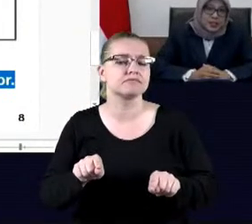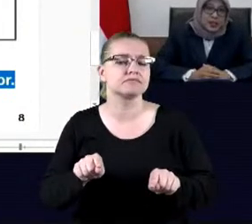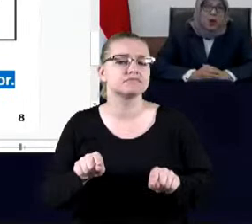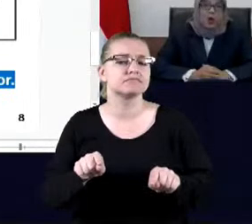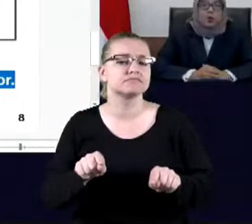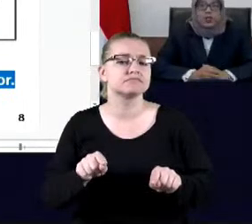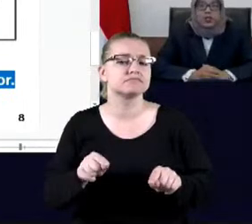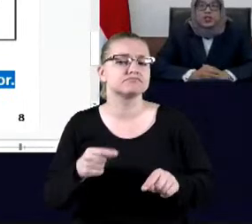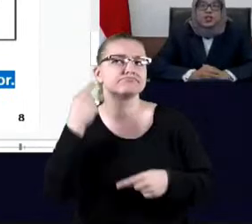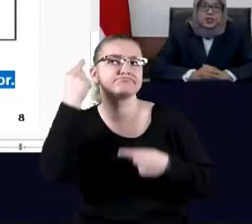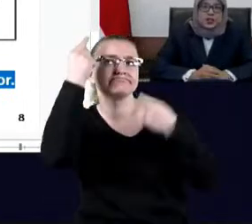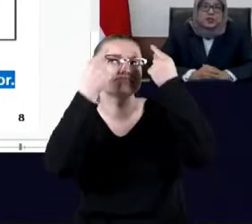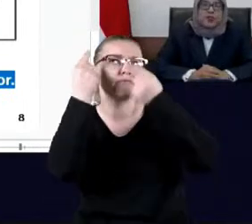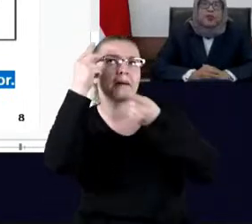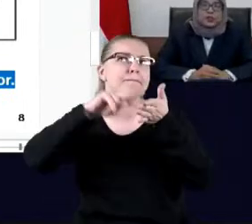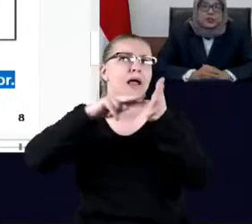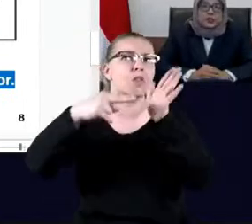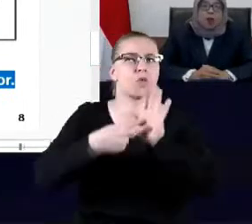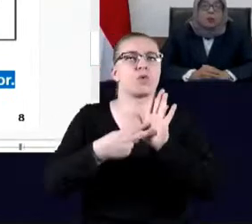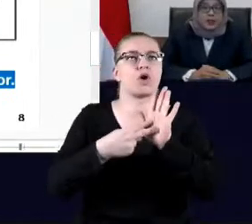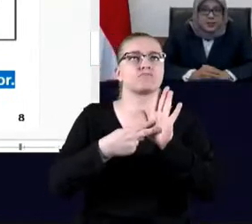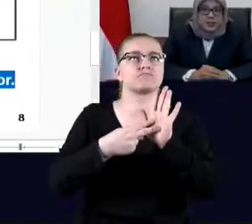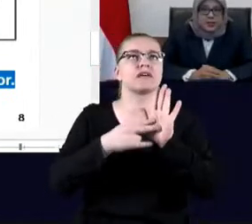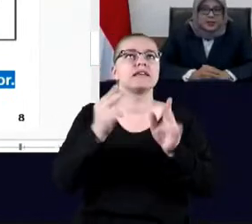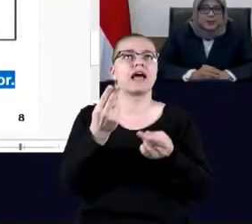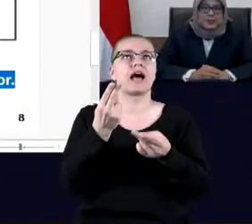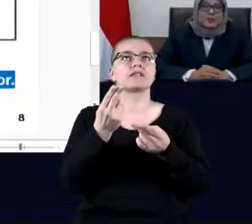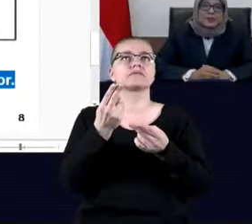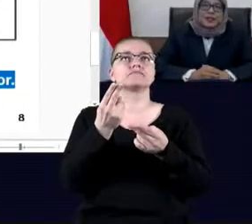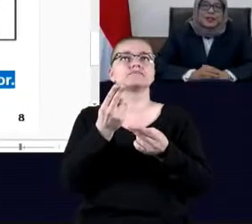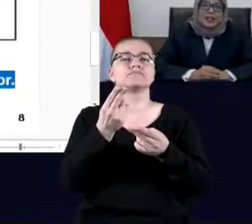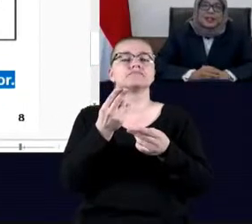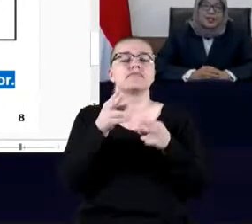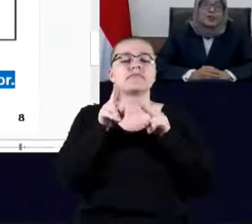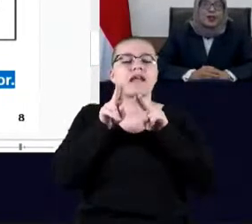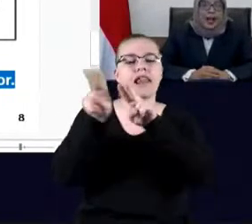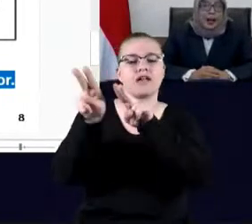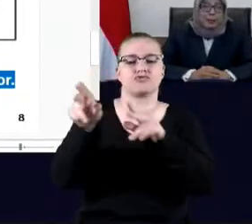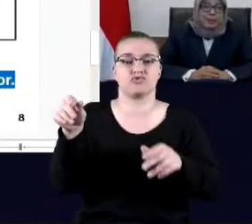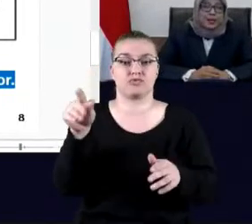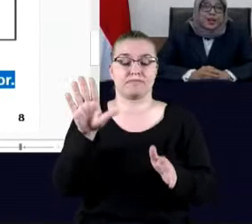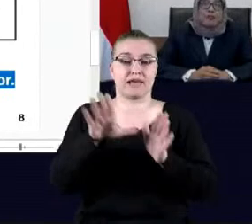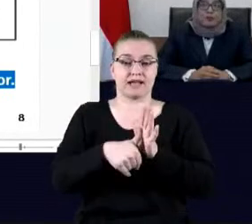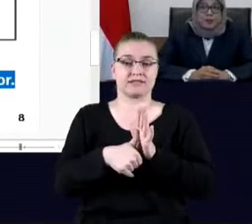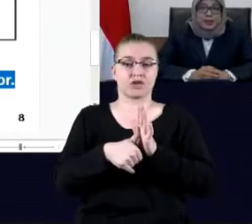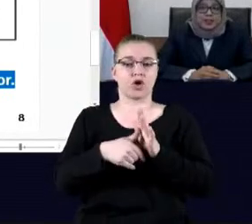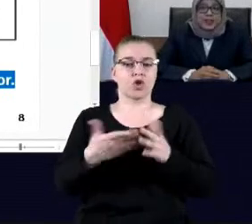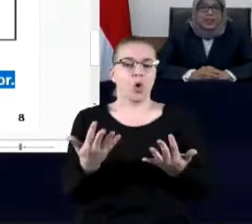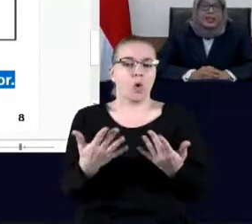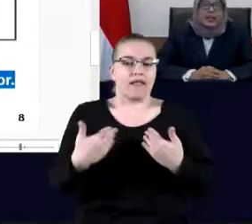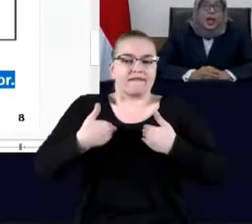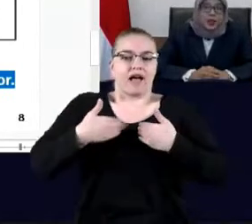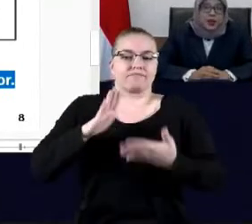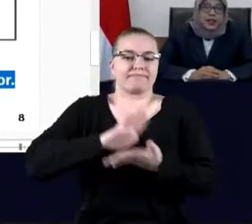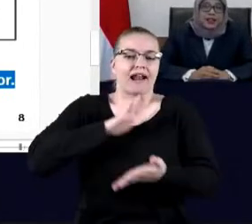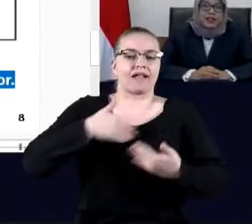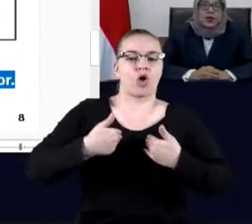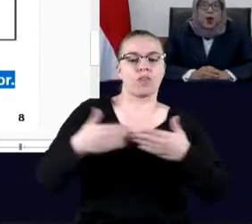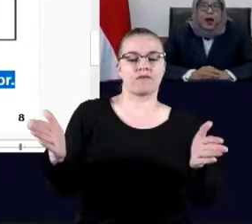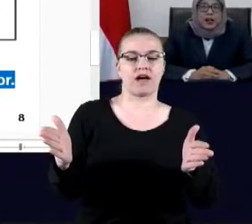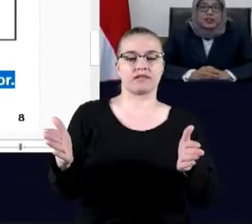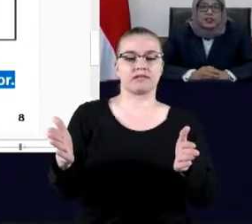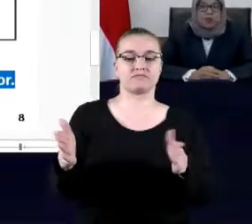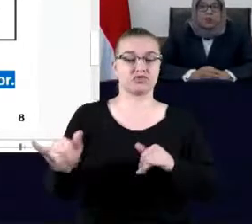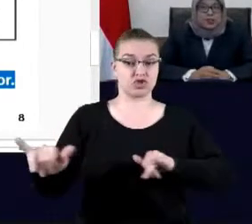their city, which in turn fosters openness. This will help the government in gathering